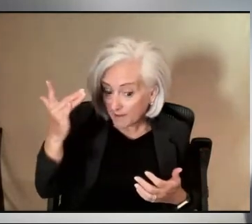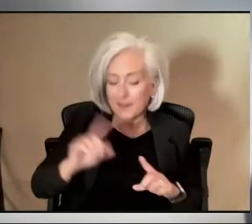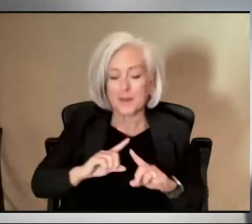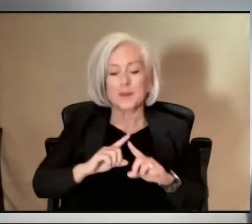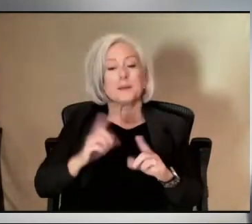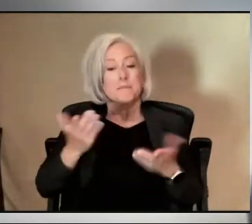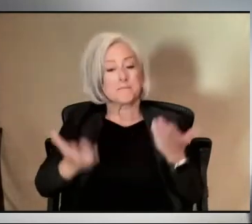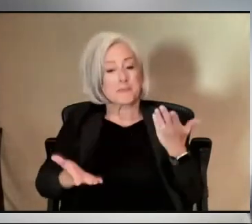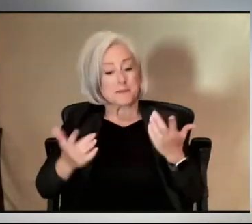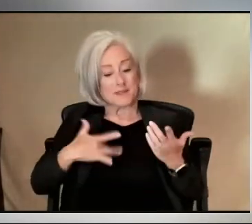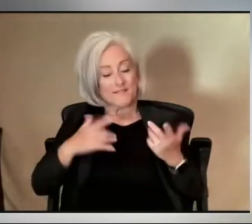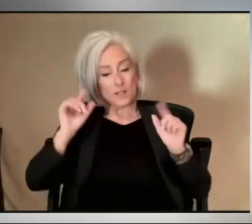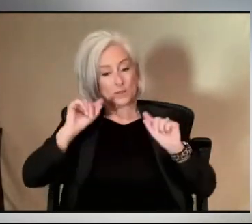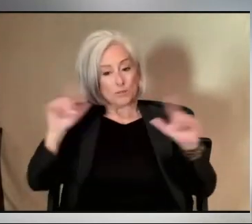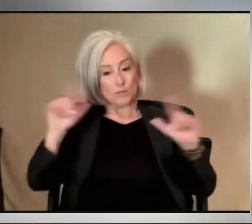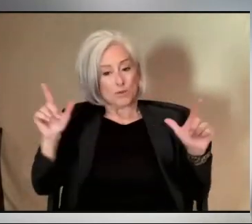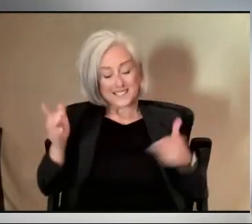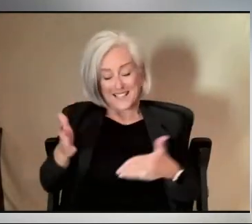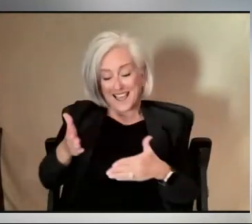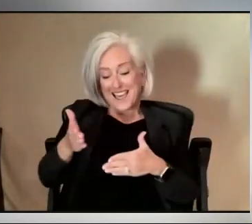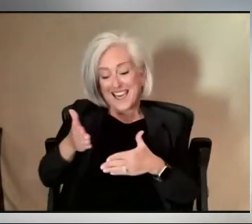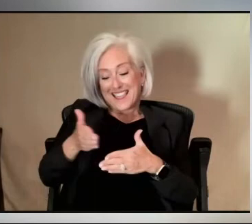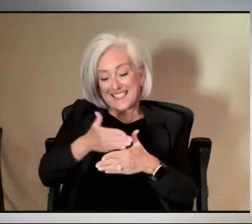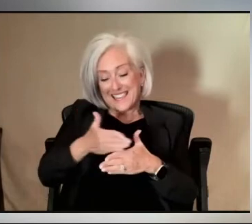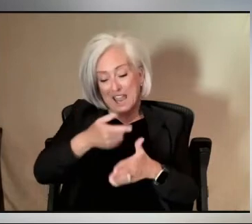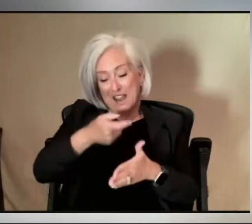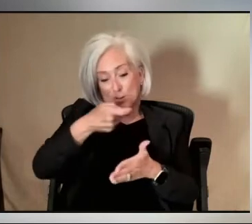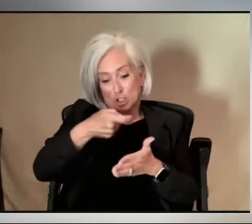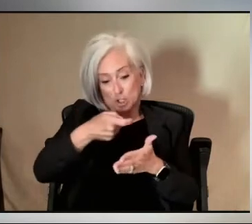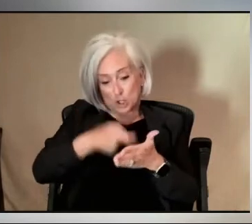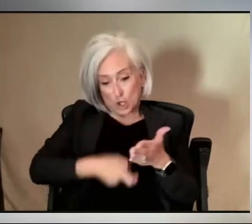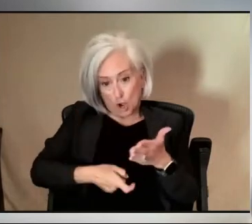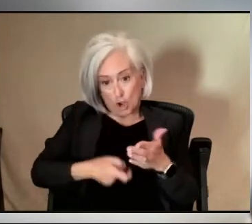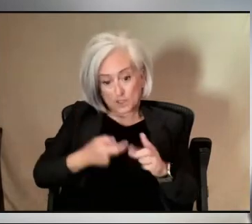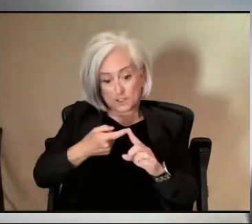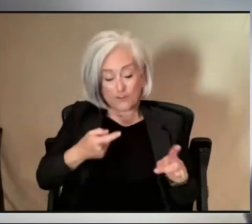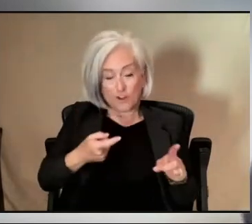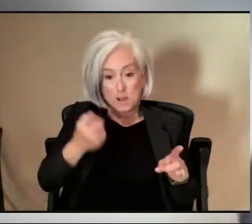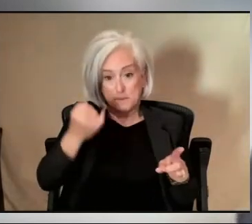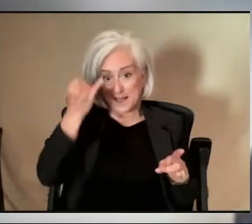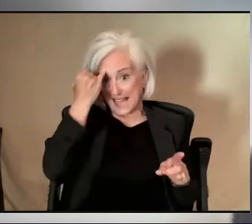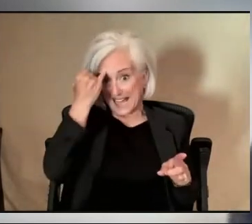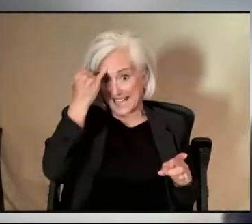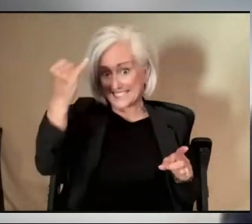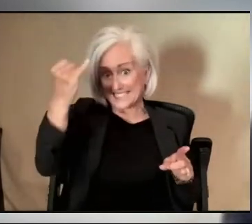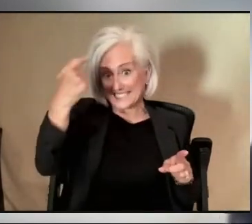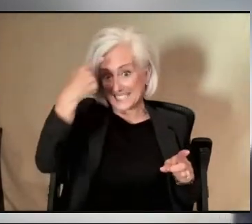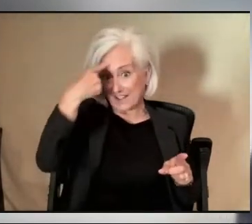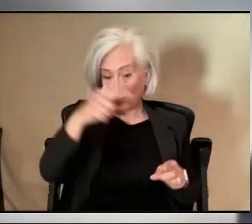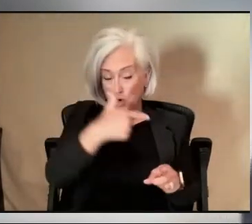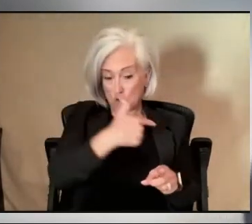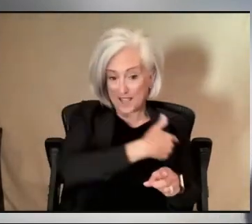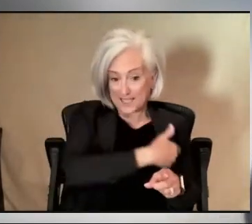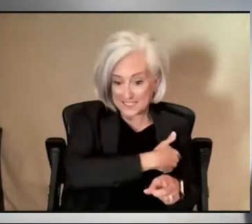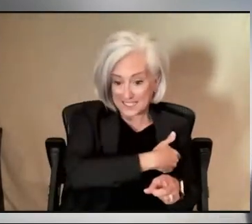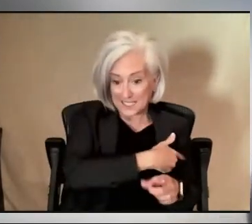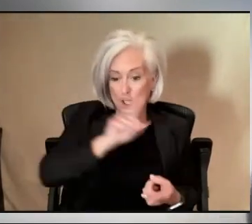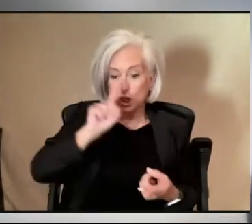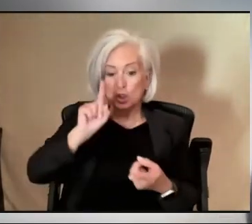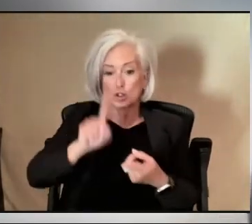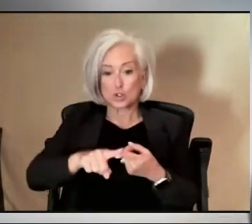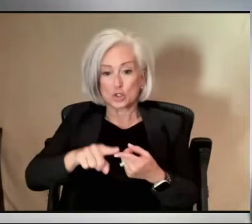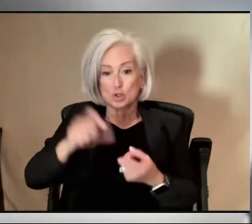the cost to go from the idea of a new vaccine to actually getting it approved in